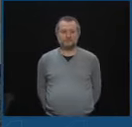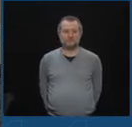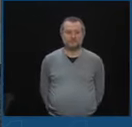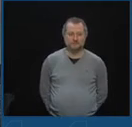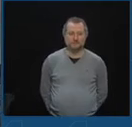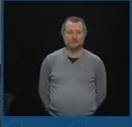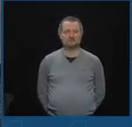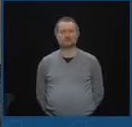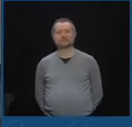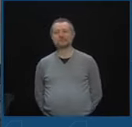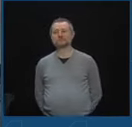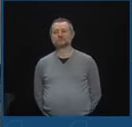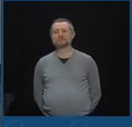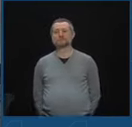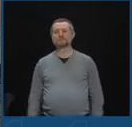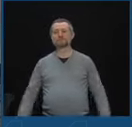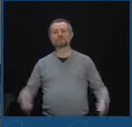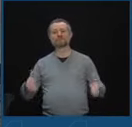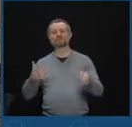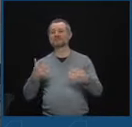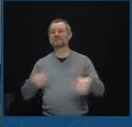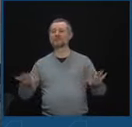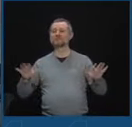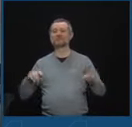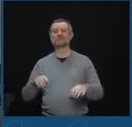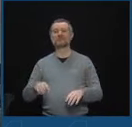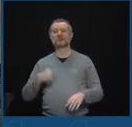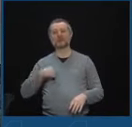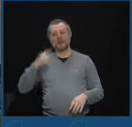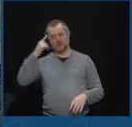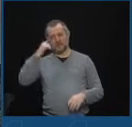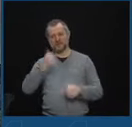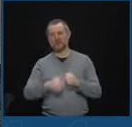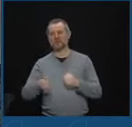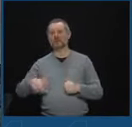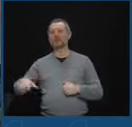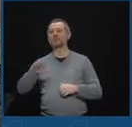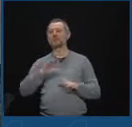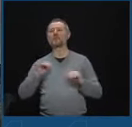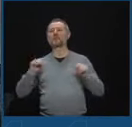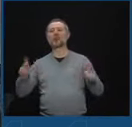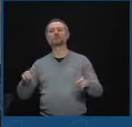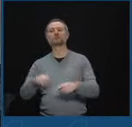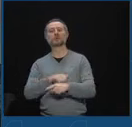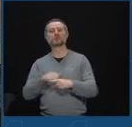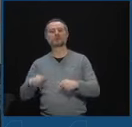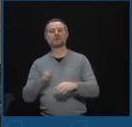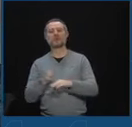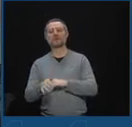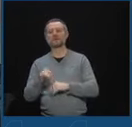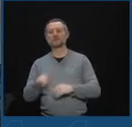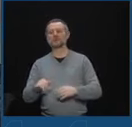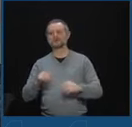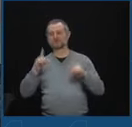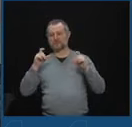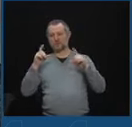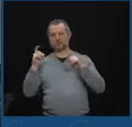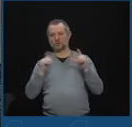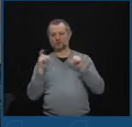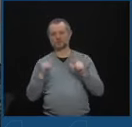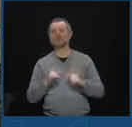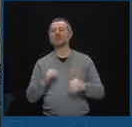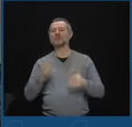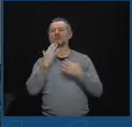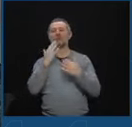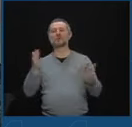Okay, all right, that is our program. I think everyone's heading back to training after a quick photo, am I right? All right, so thank